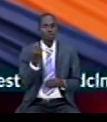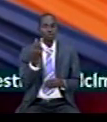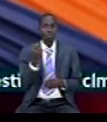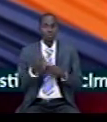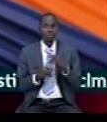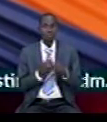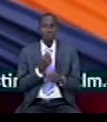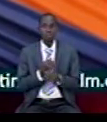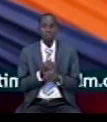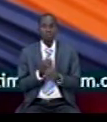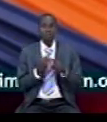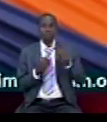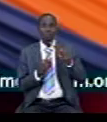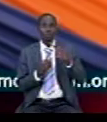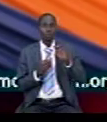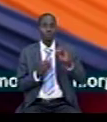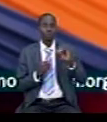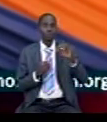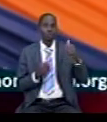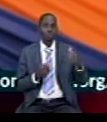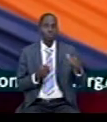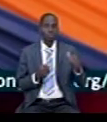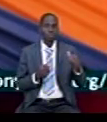2010 to